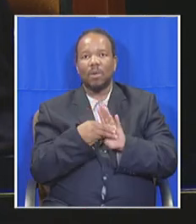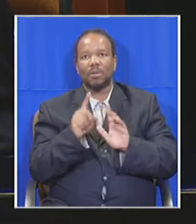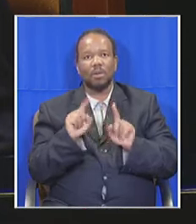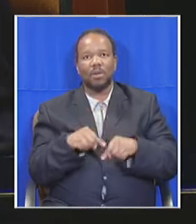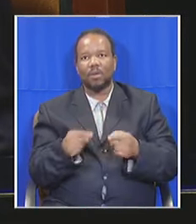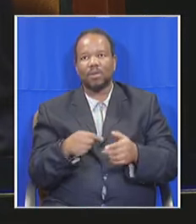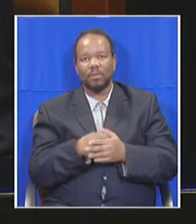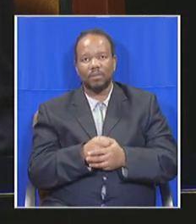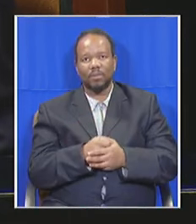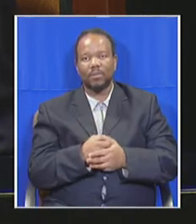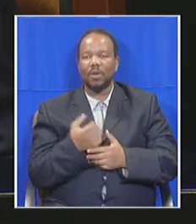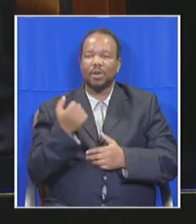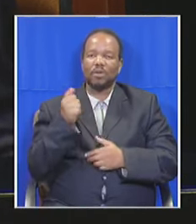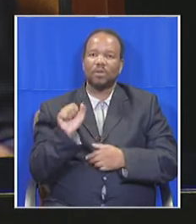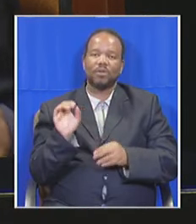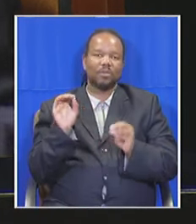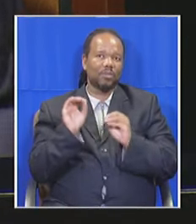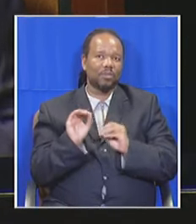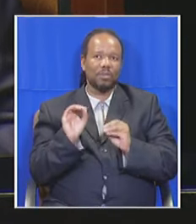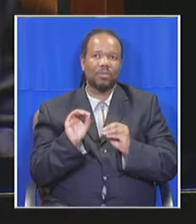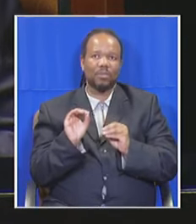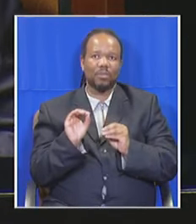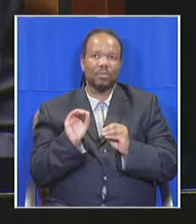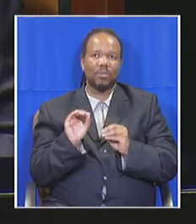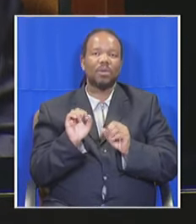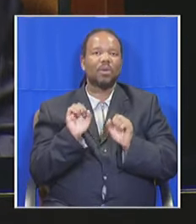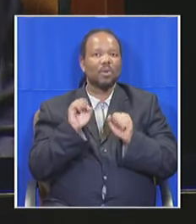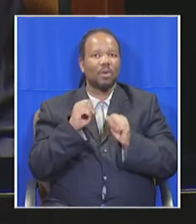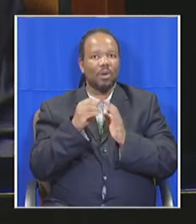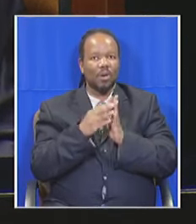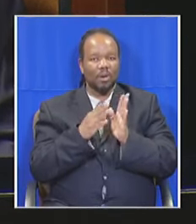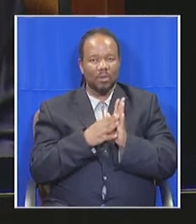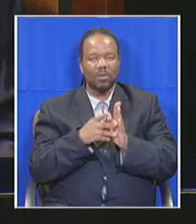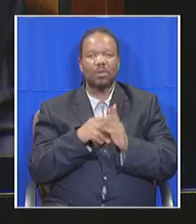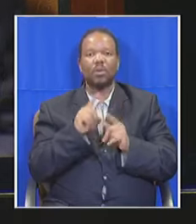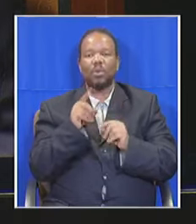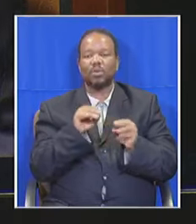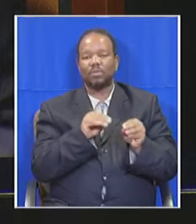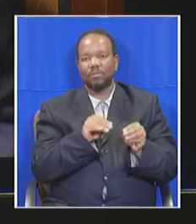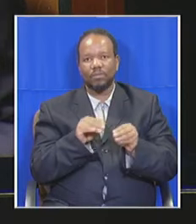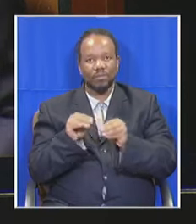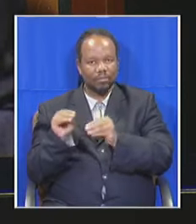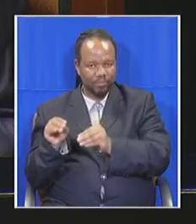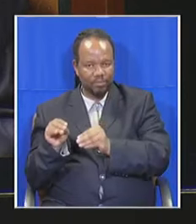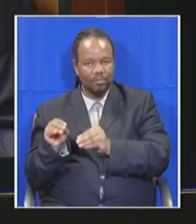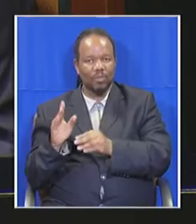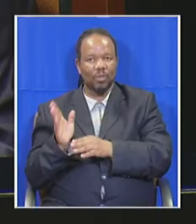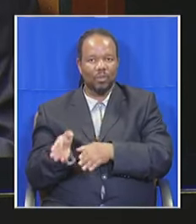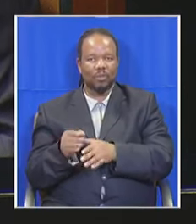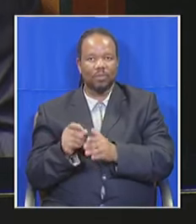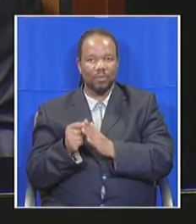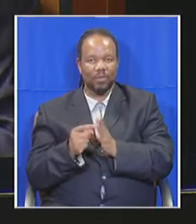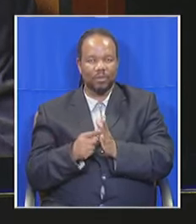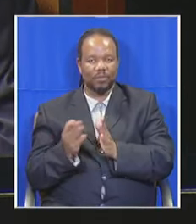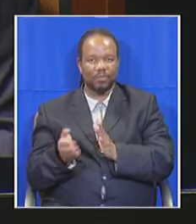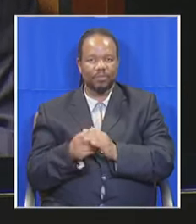There being no objections, it is agreed to. The question is thereby postponed.